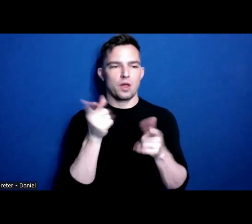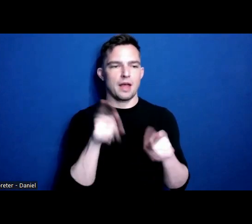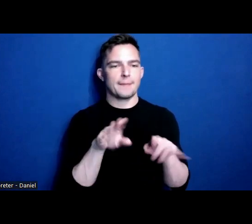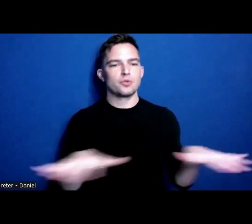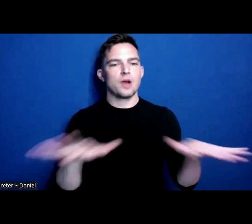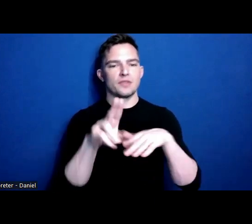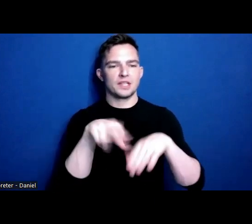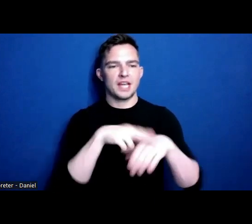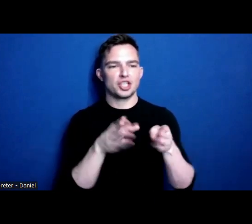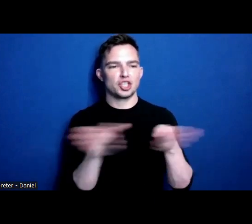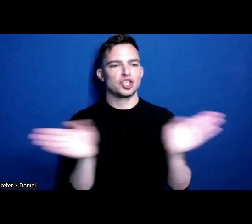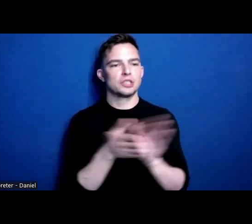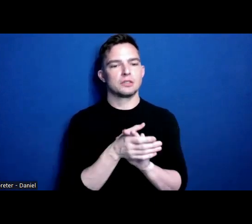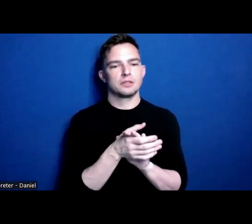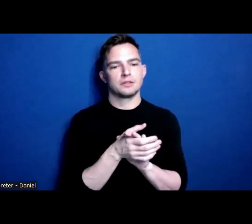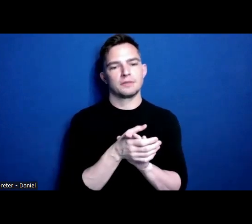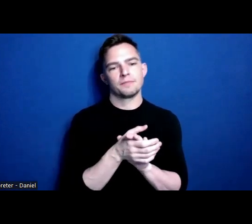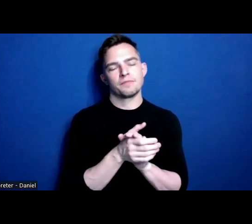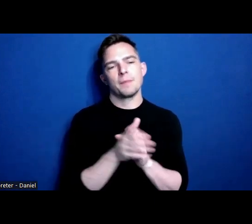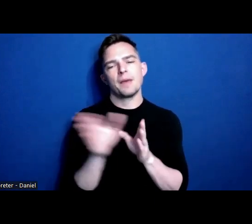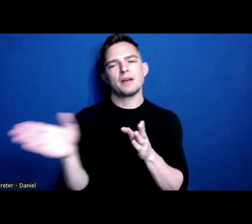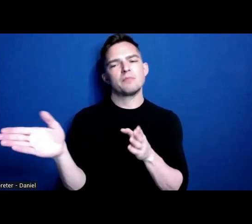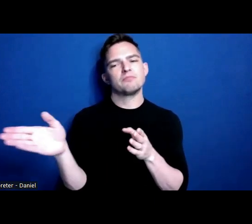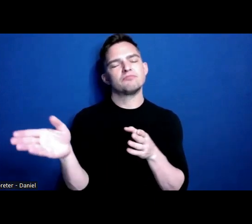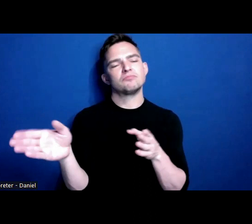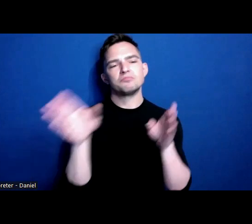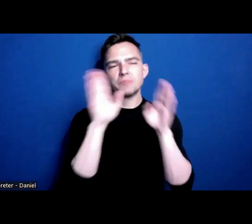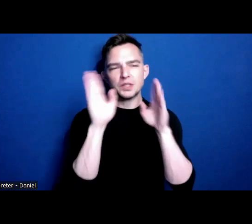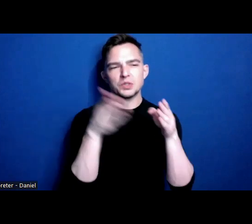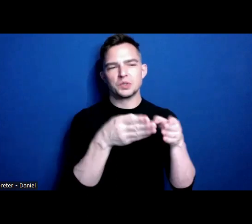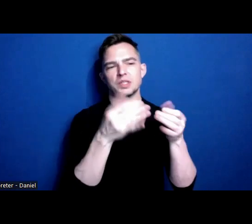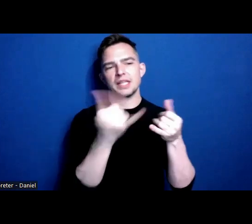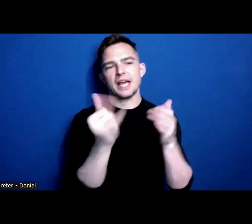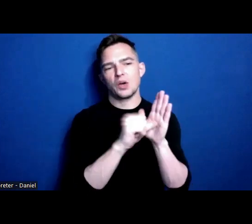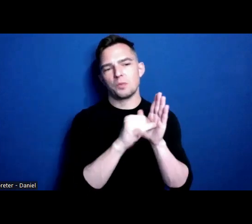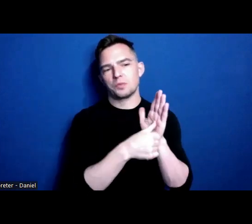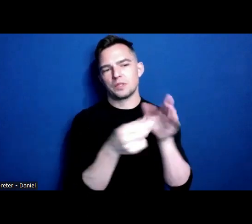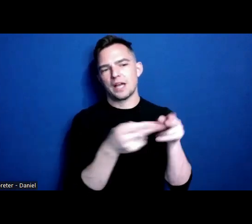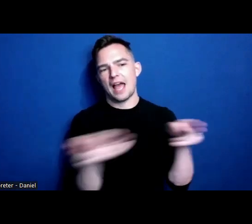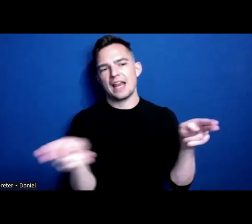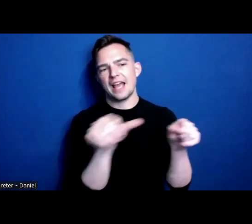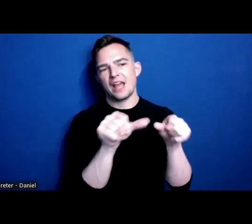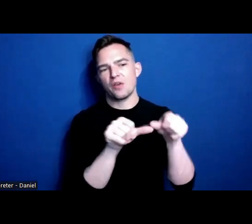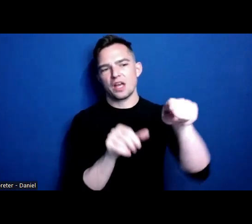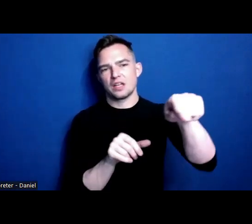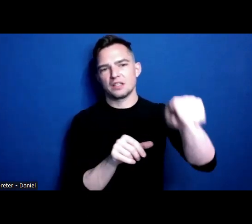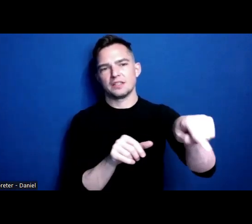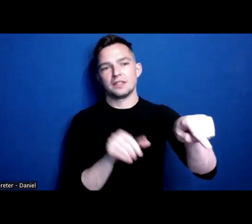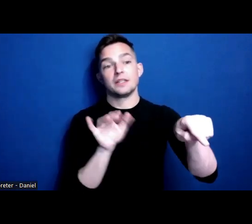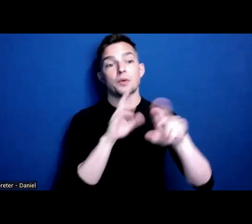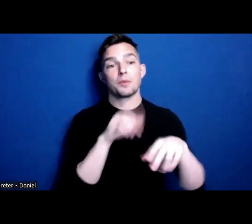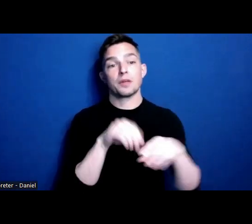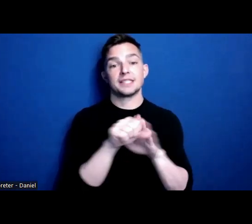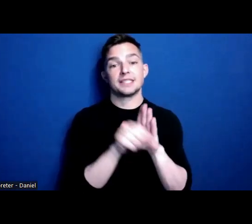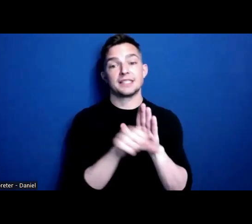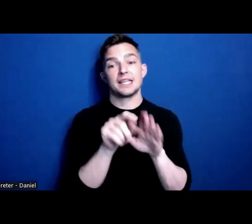nation. I want to bring your attention, however, to the yellow highlighted area. This response in the state of